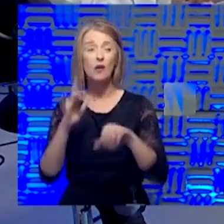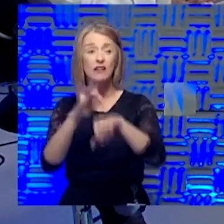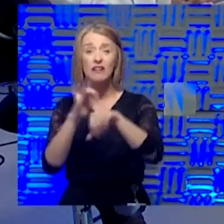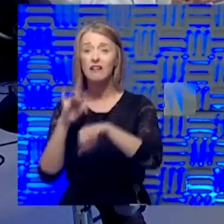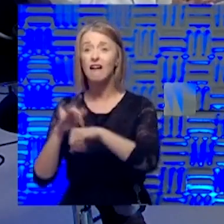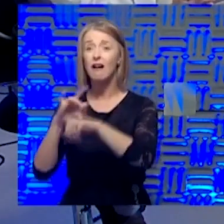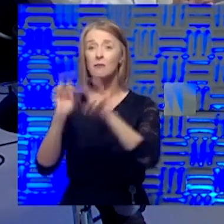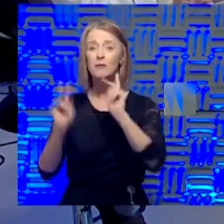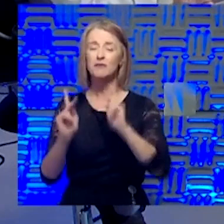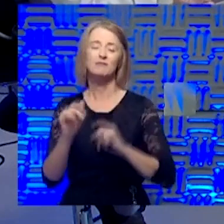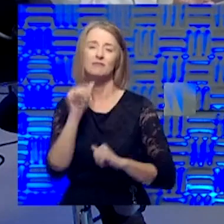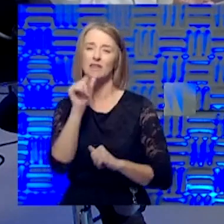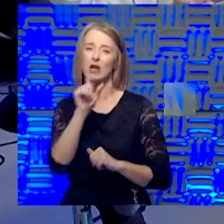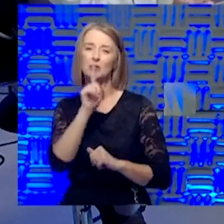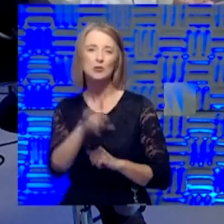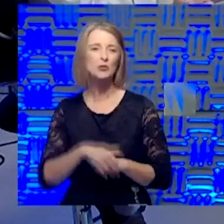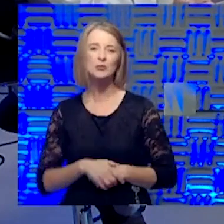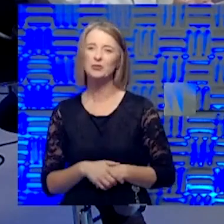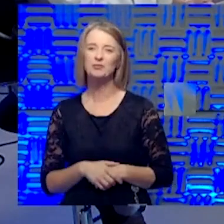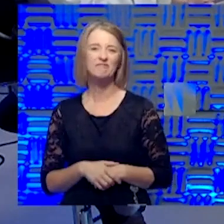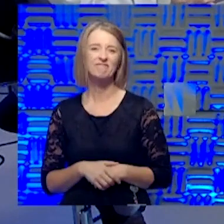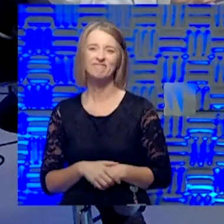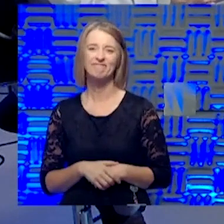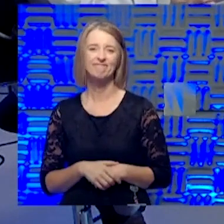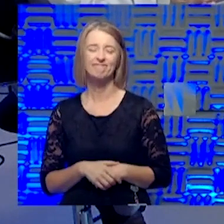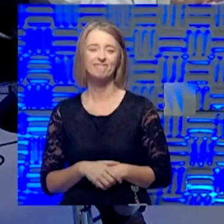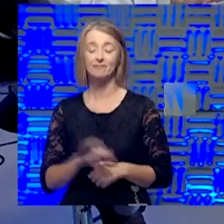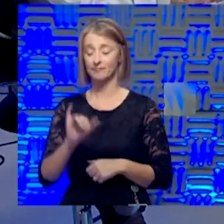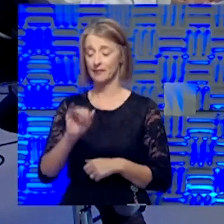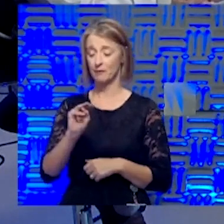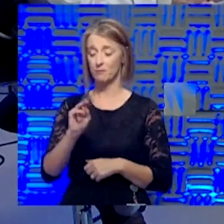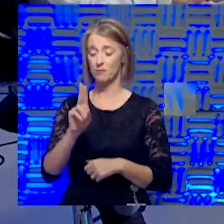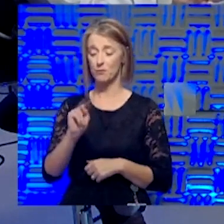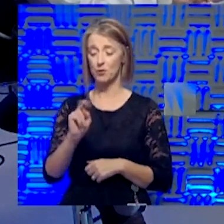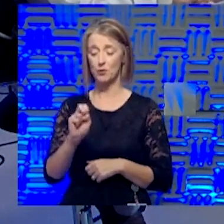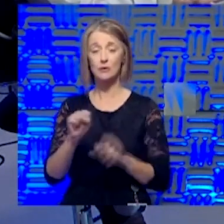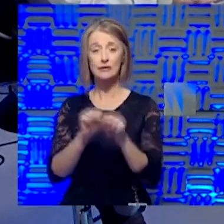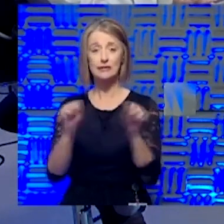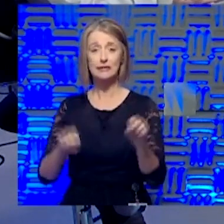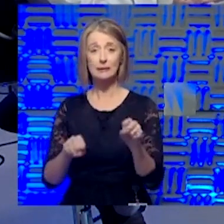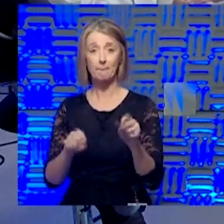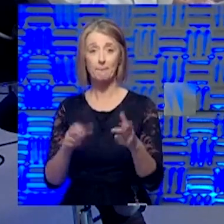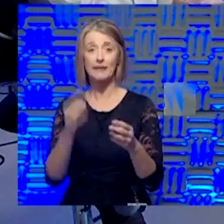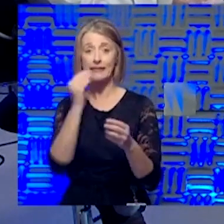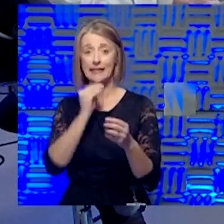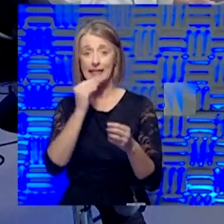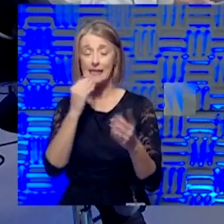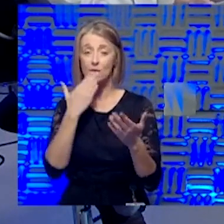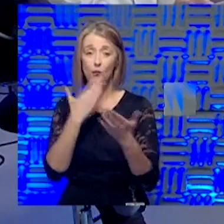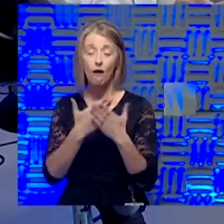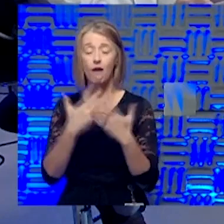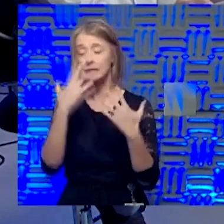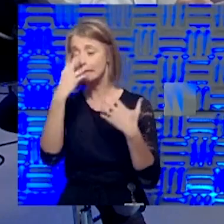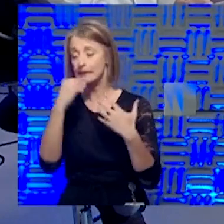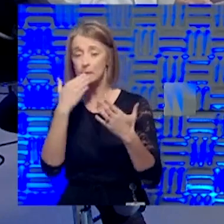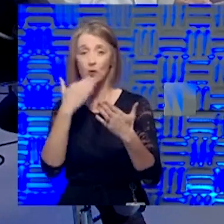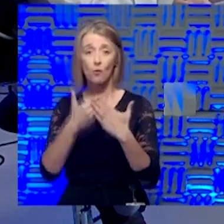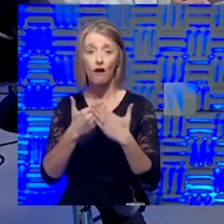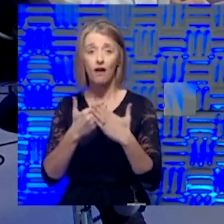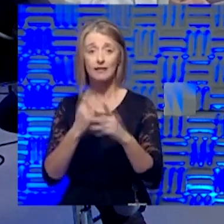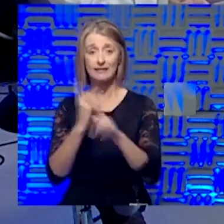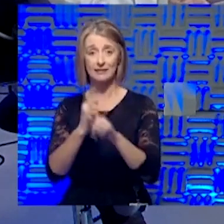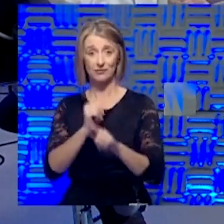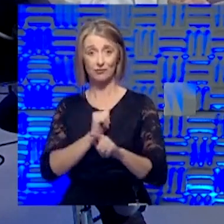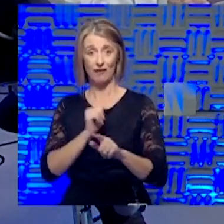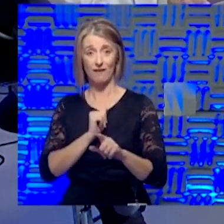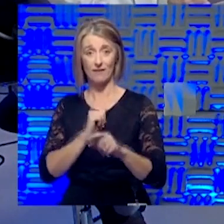But fortunately, that is not how the immune system is programmed. Right. In fact, if you're eating well and sleeping well and taking good care of yourself